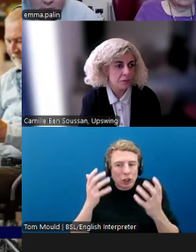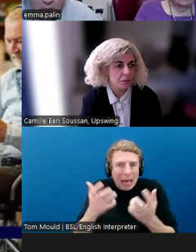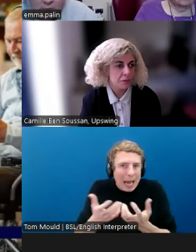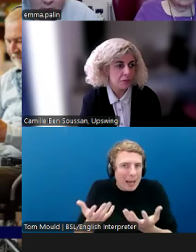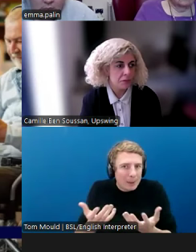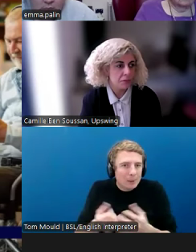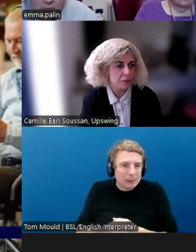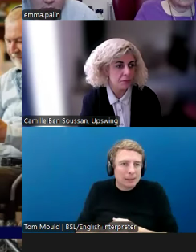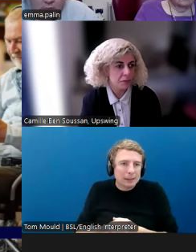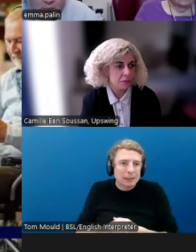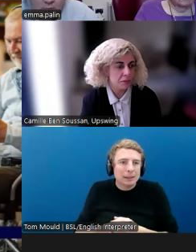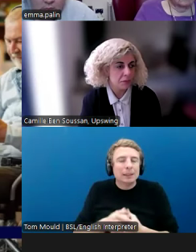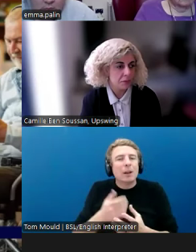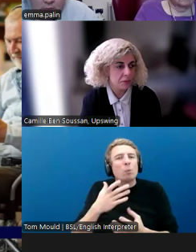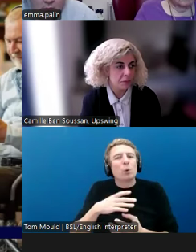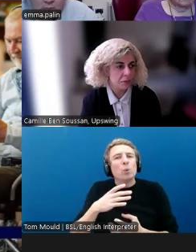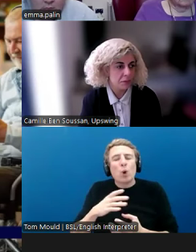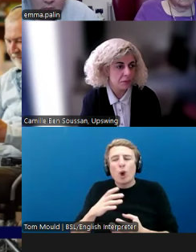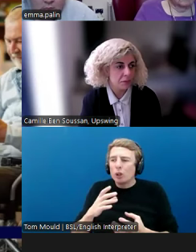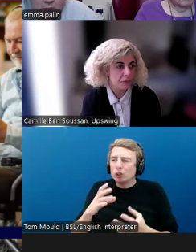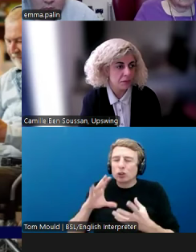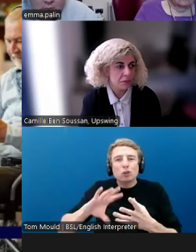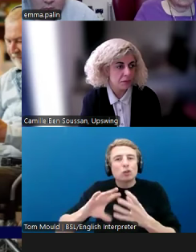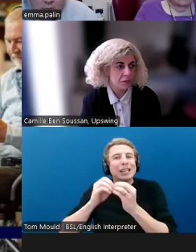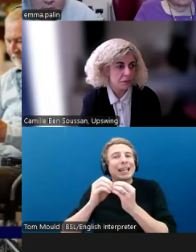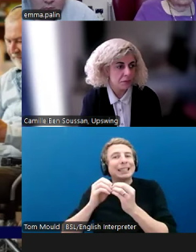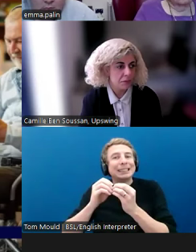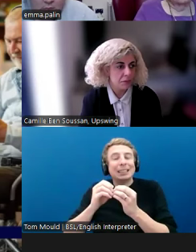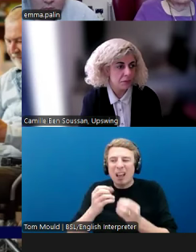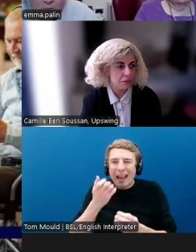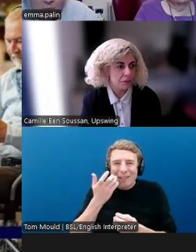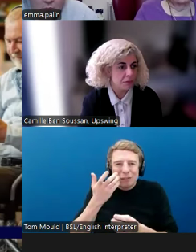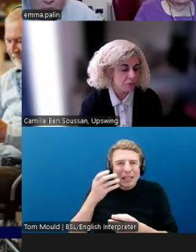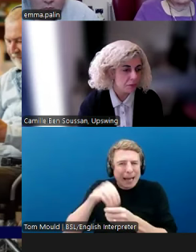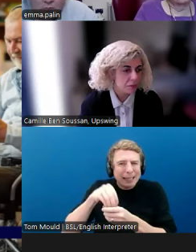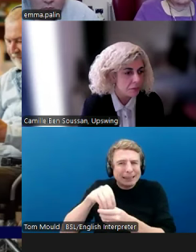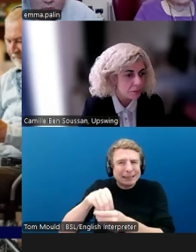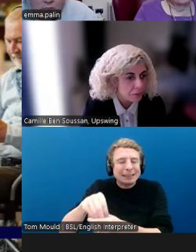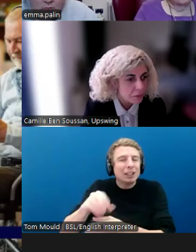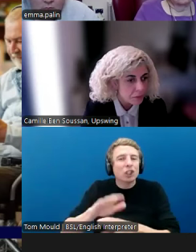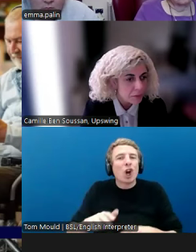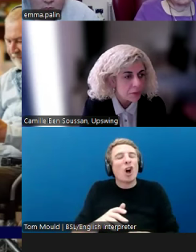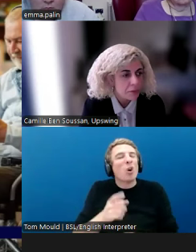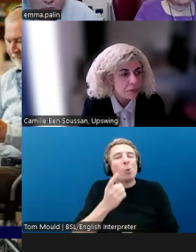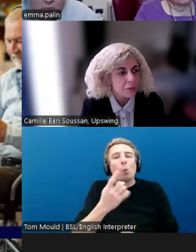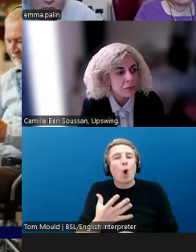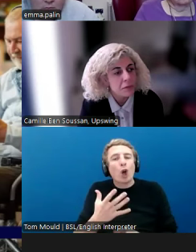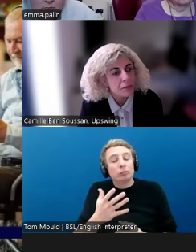creativity part of everyday life and not just a one-off relevant event, and training upskilling staff so they feel